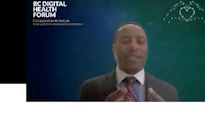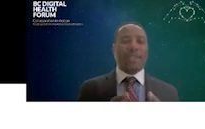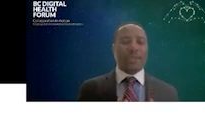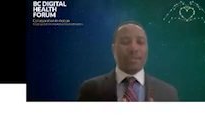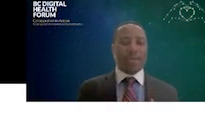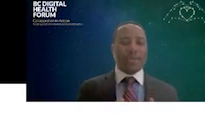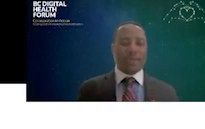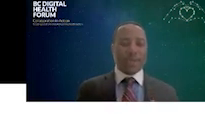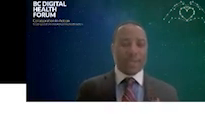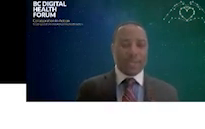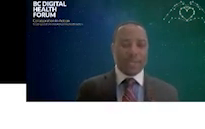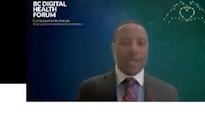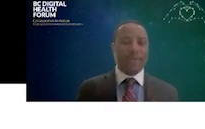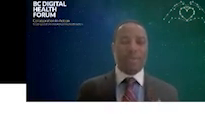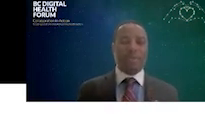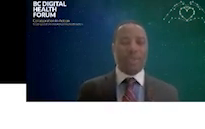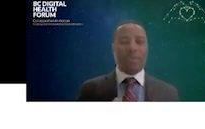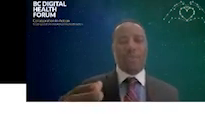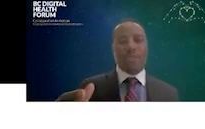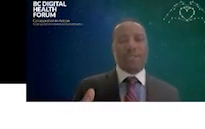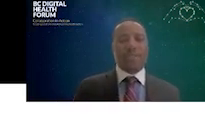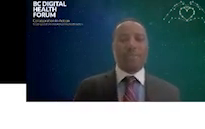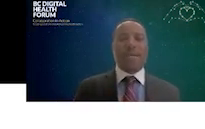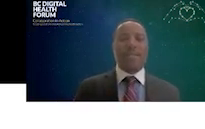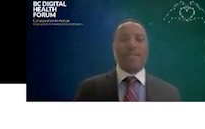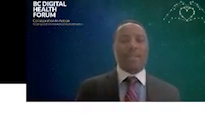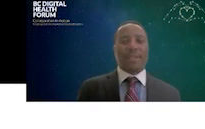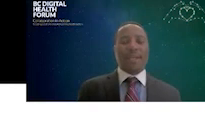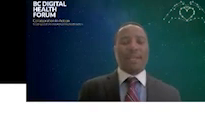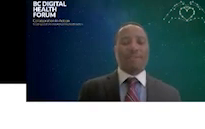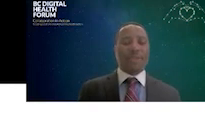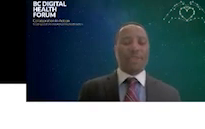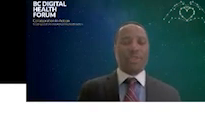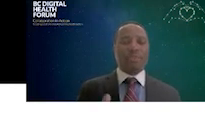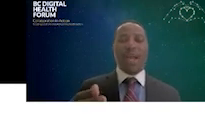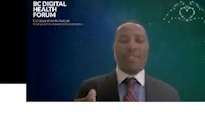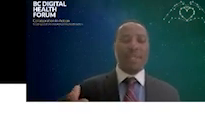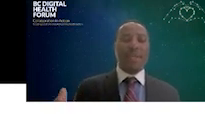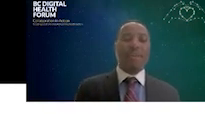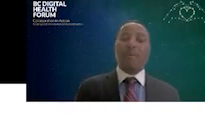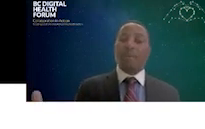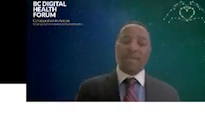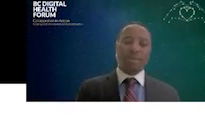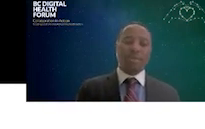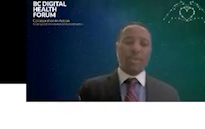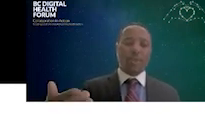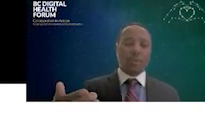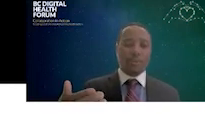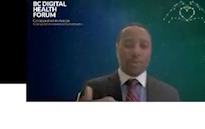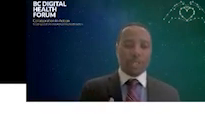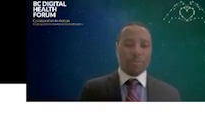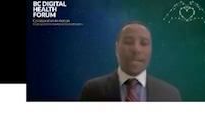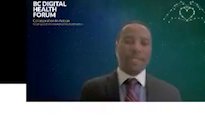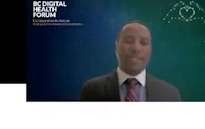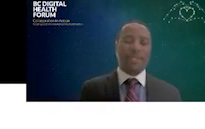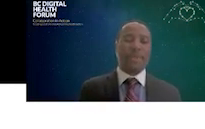integrated electronic medical record, EMR, to be able to push the panel information to PAS, and for PAS to be able to